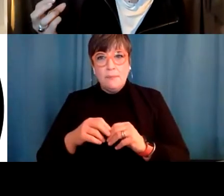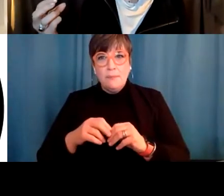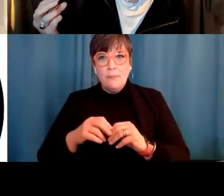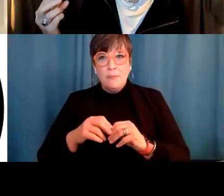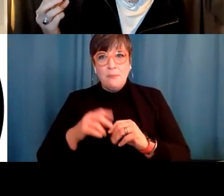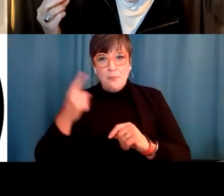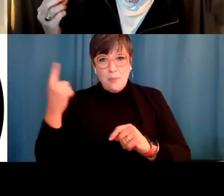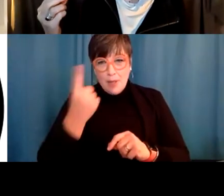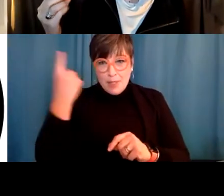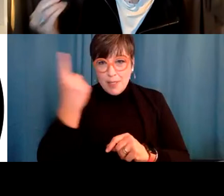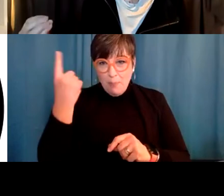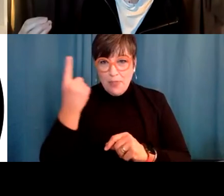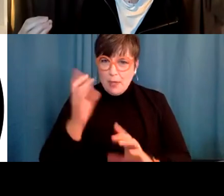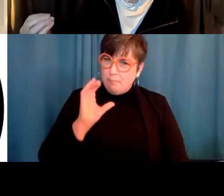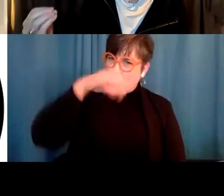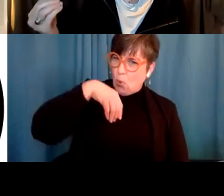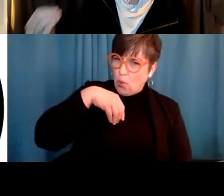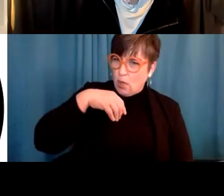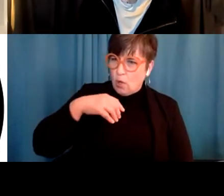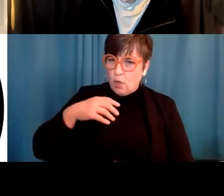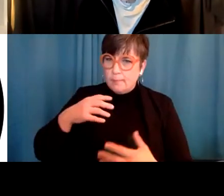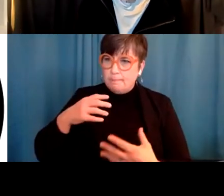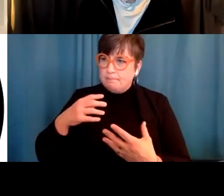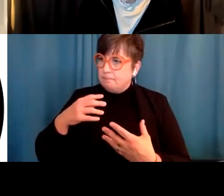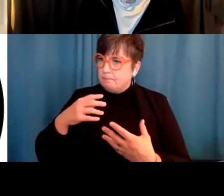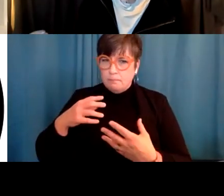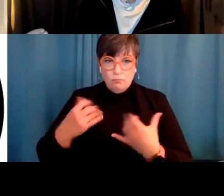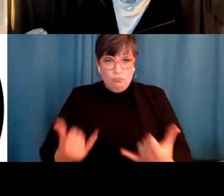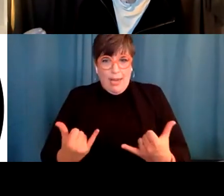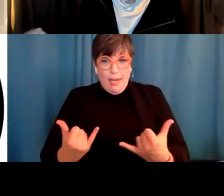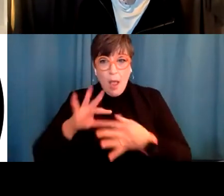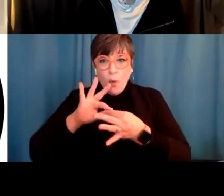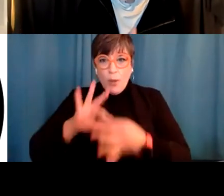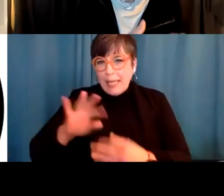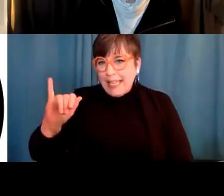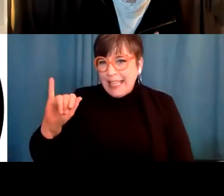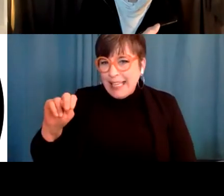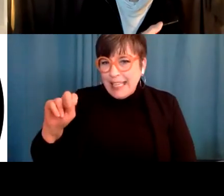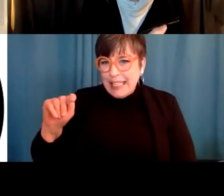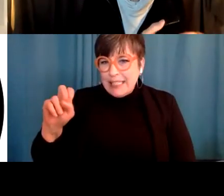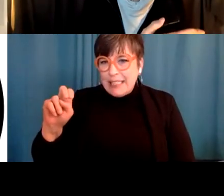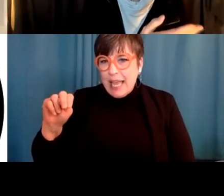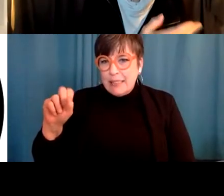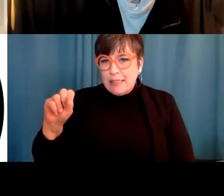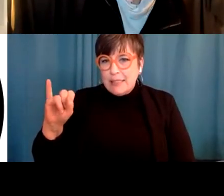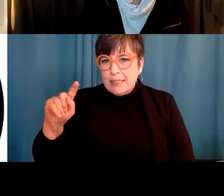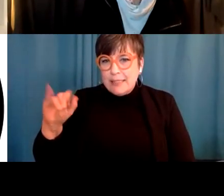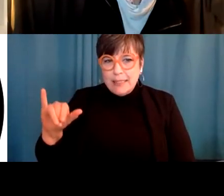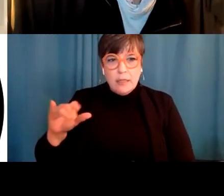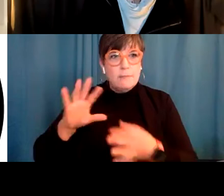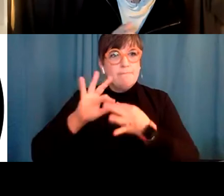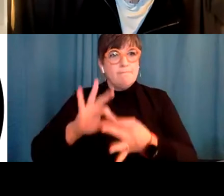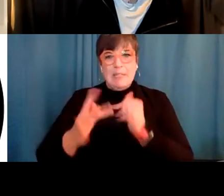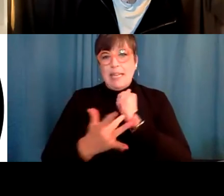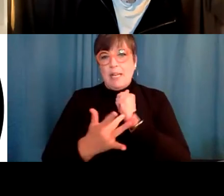peculiar in its intensity at this moment that I think goes back to the question of technology.